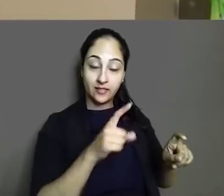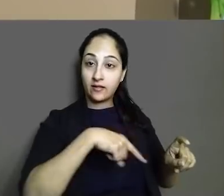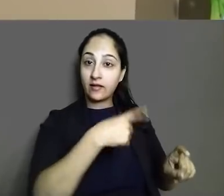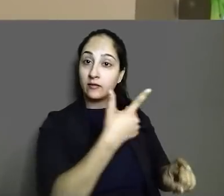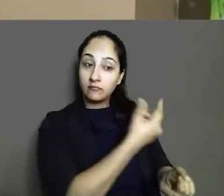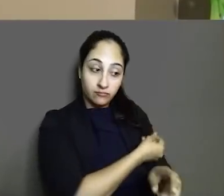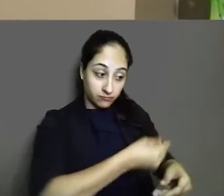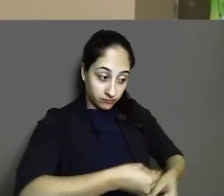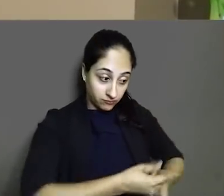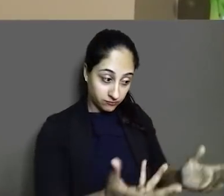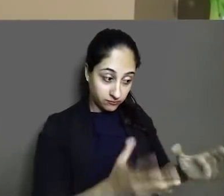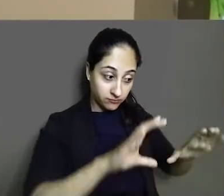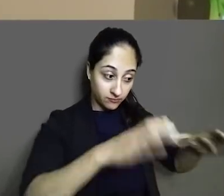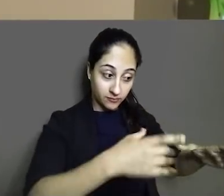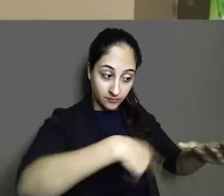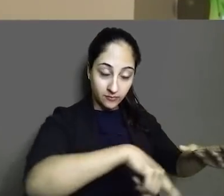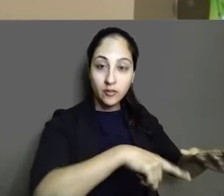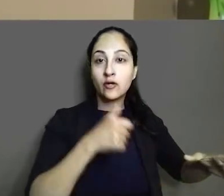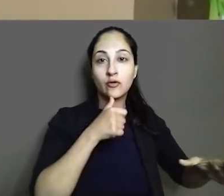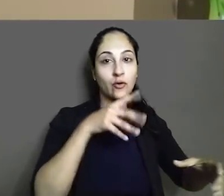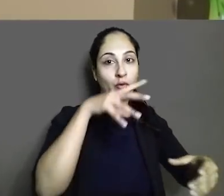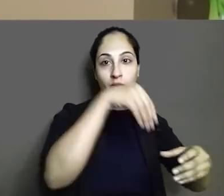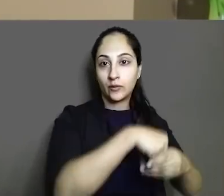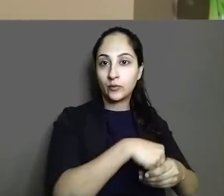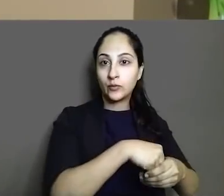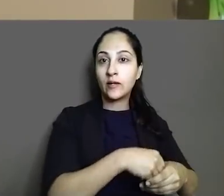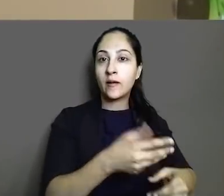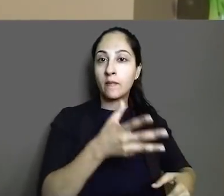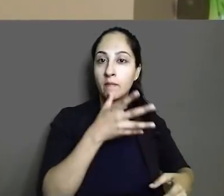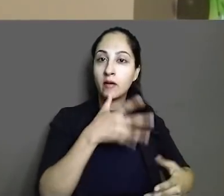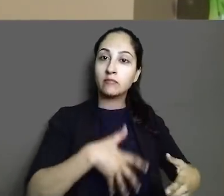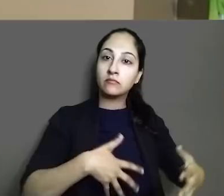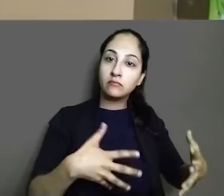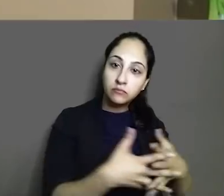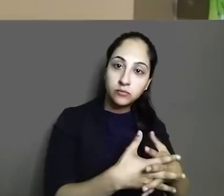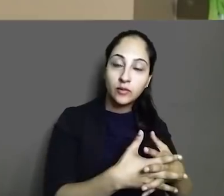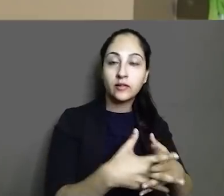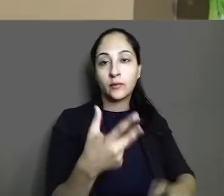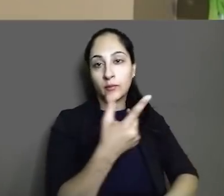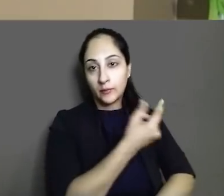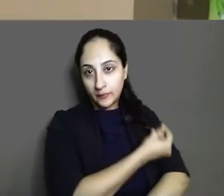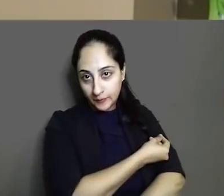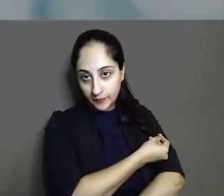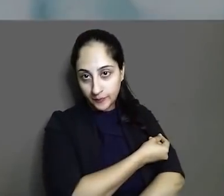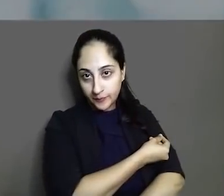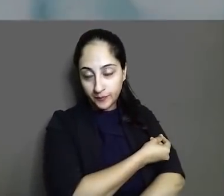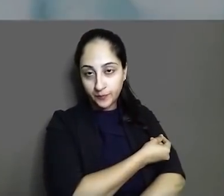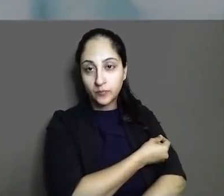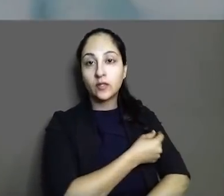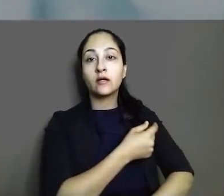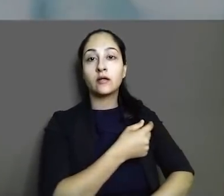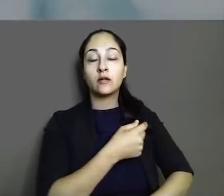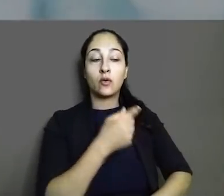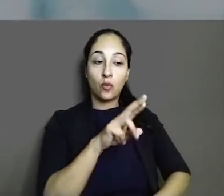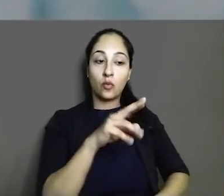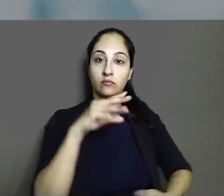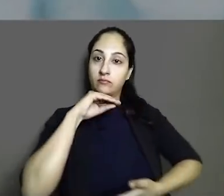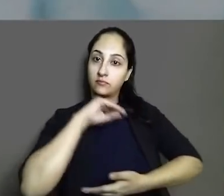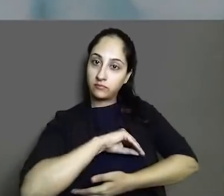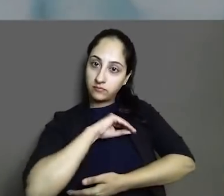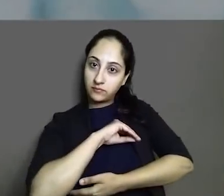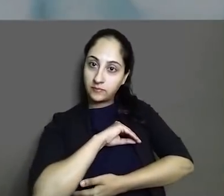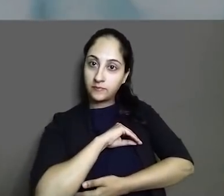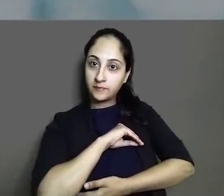It's one of the most important things that you can do from a public health perspective to keep your child healthy. So experts suggest